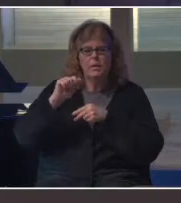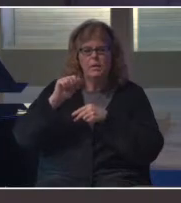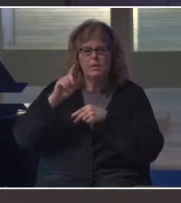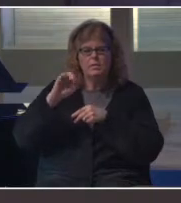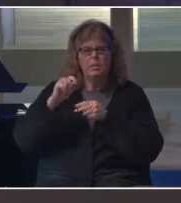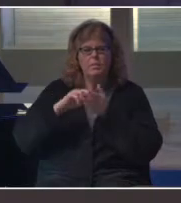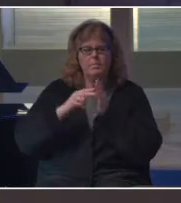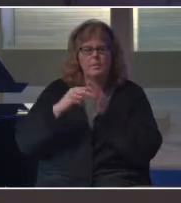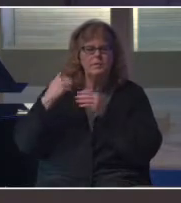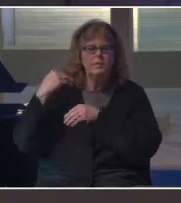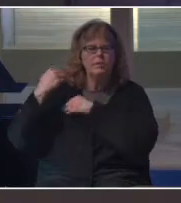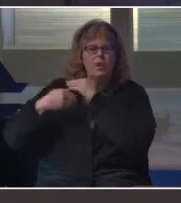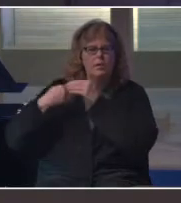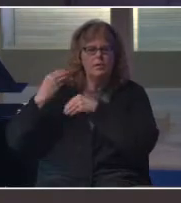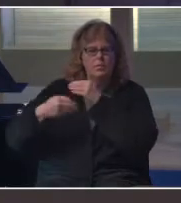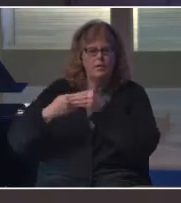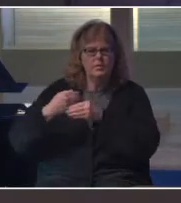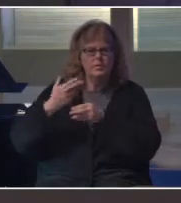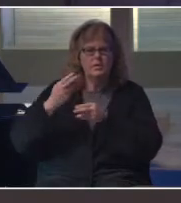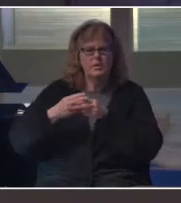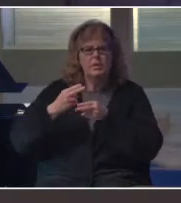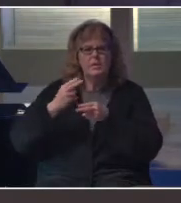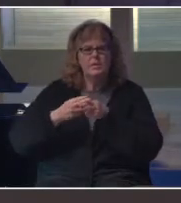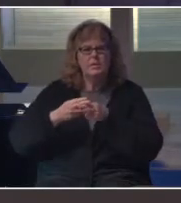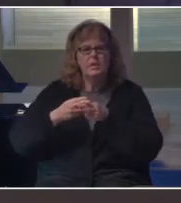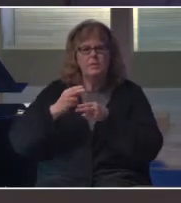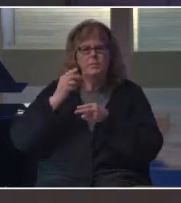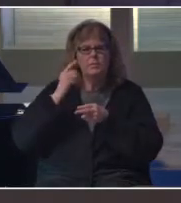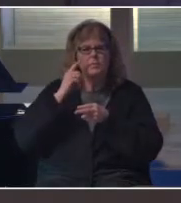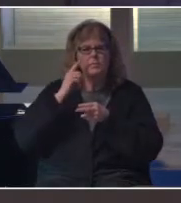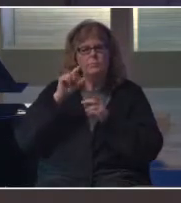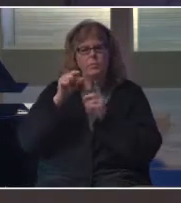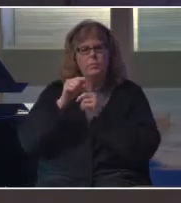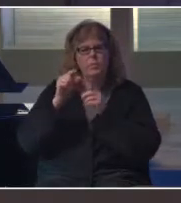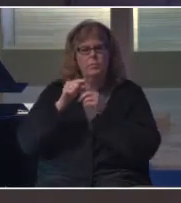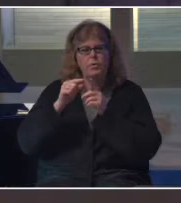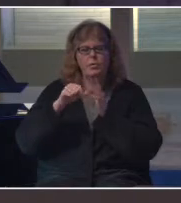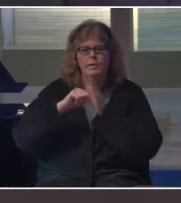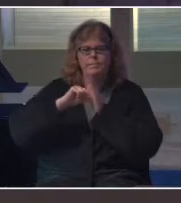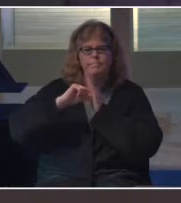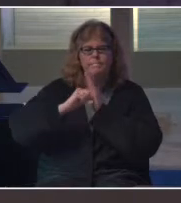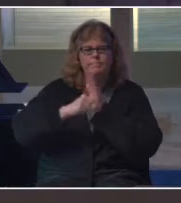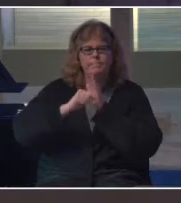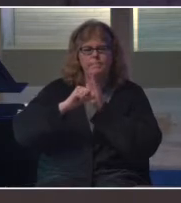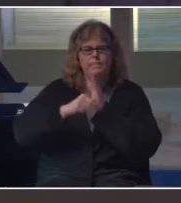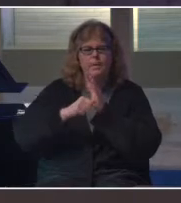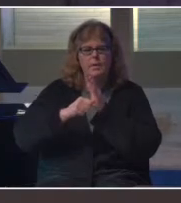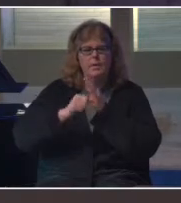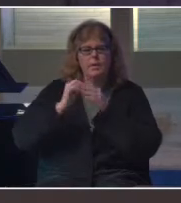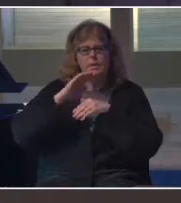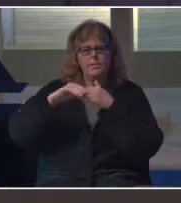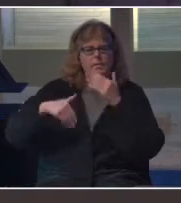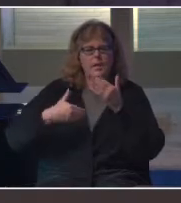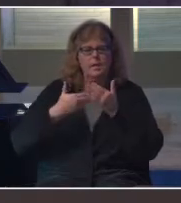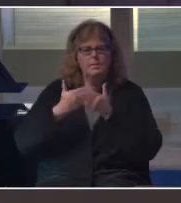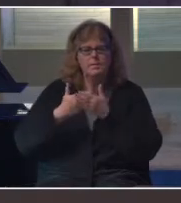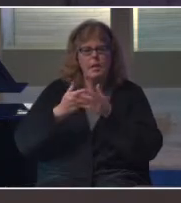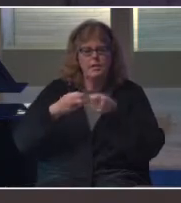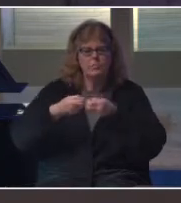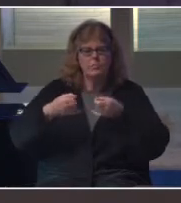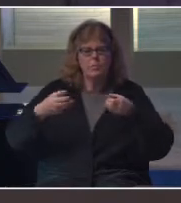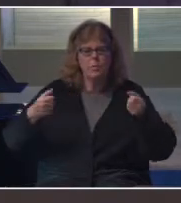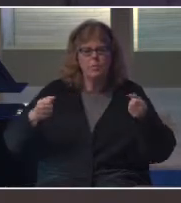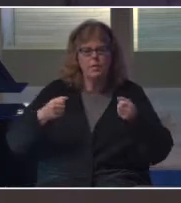means generations, and it's named for the word expressing the emphasis of the entire Torah